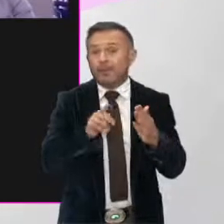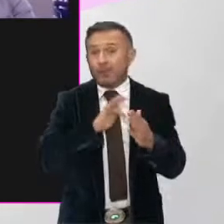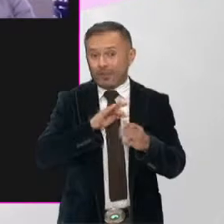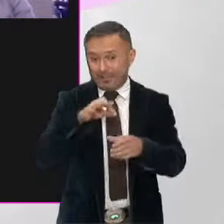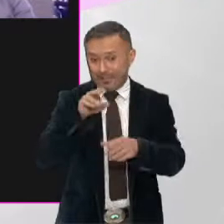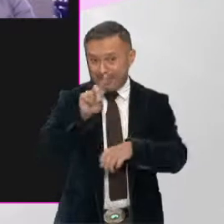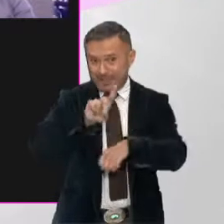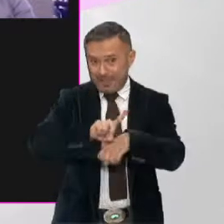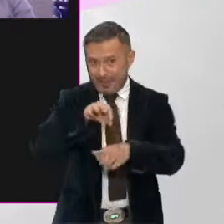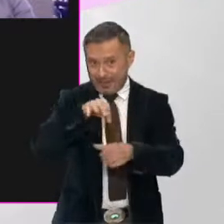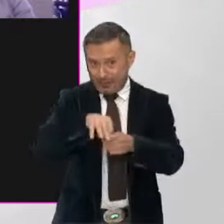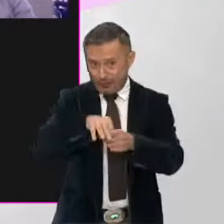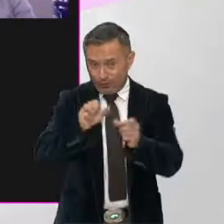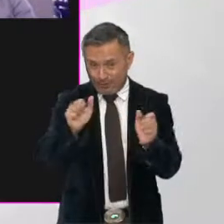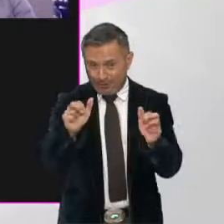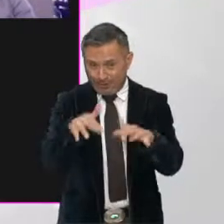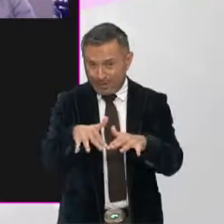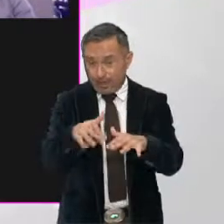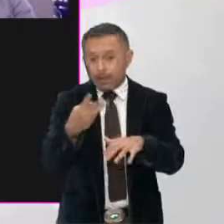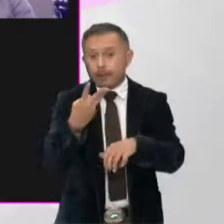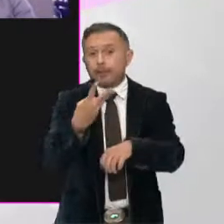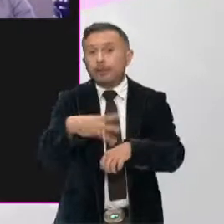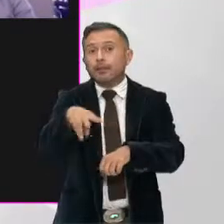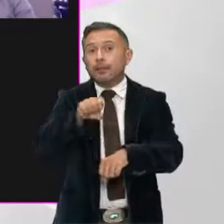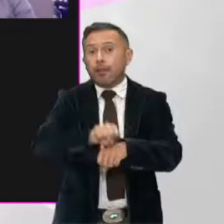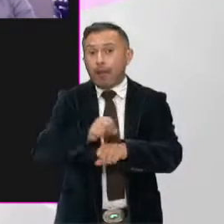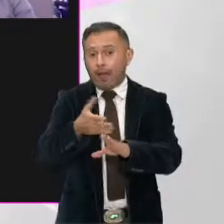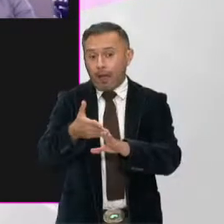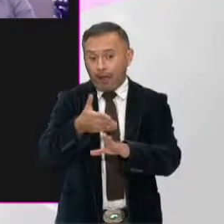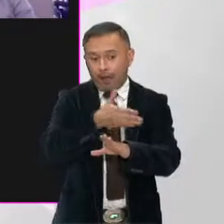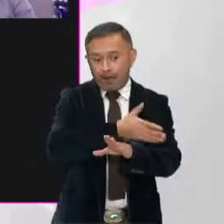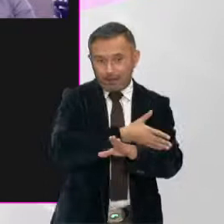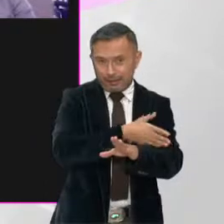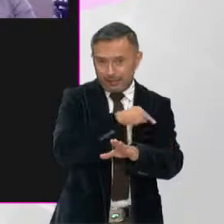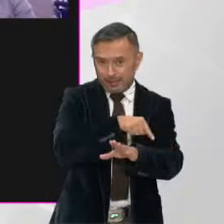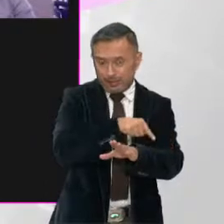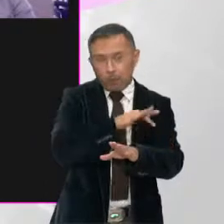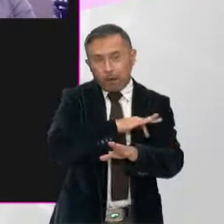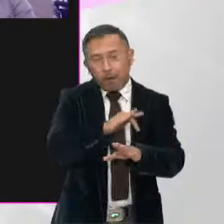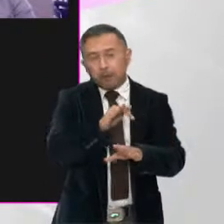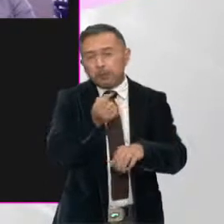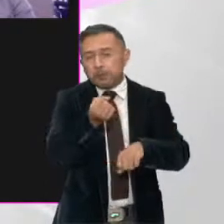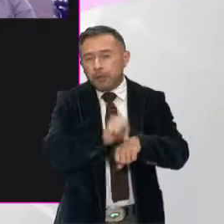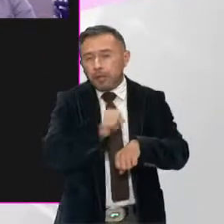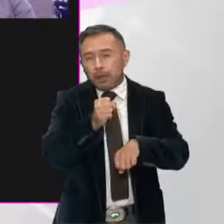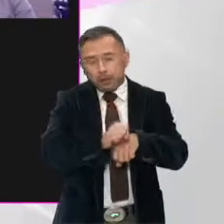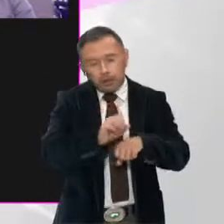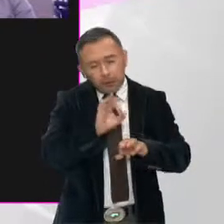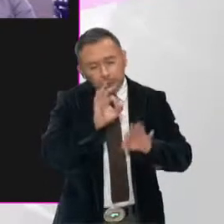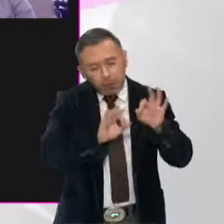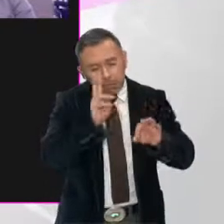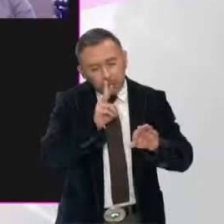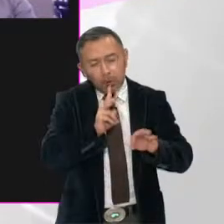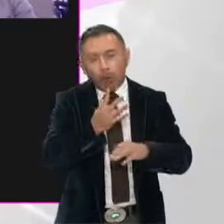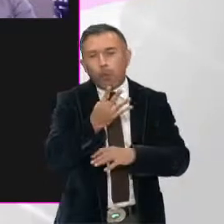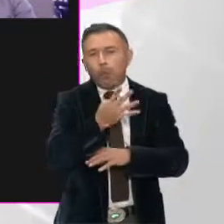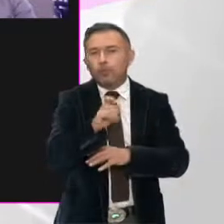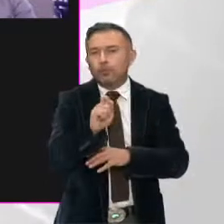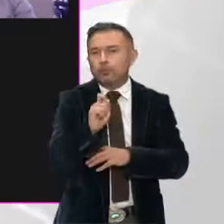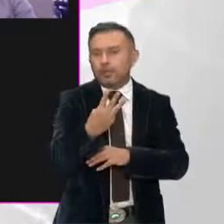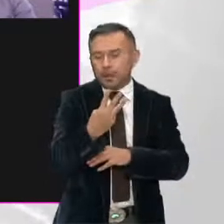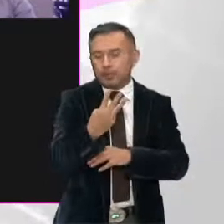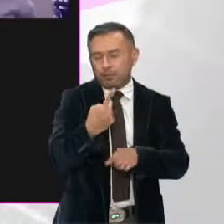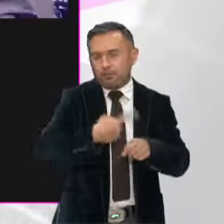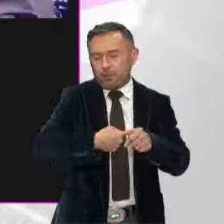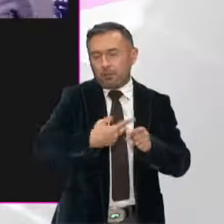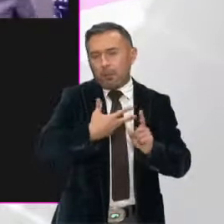I can say that within the 3 previous weeks to the elections day, in a weekly average, we have